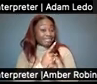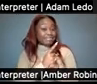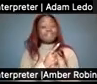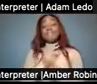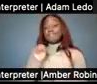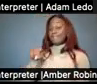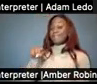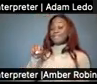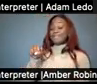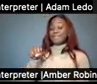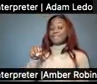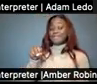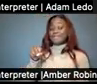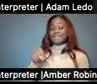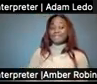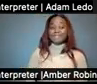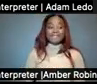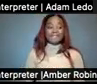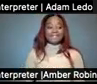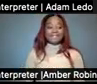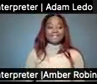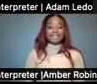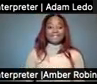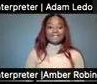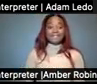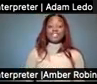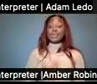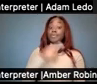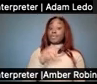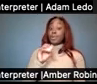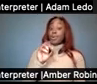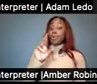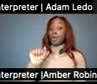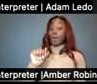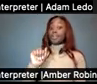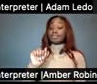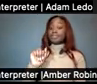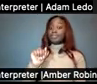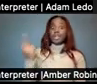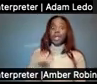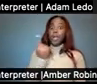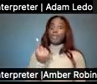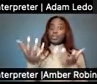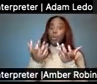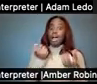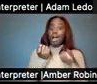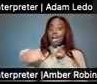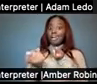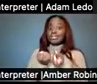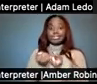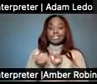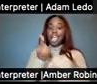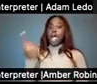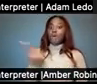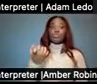You're awesome. I'm going take a shoe out. So Cora always wanted to ice skate and she always wanted to be